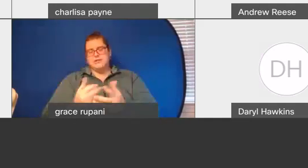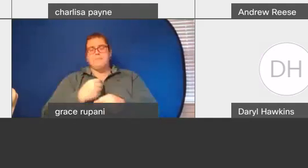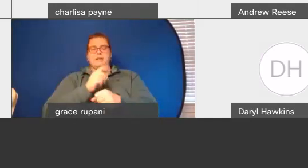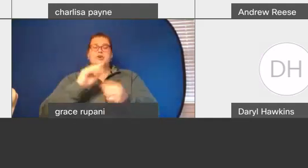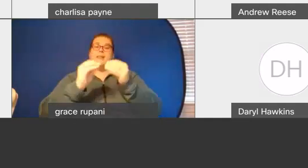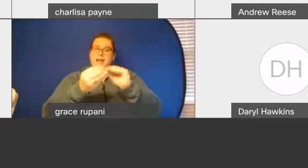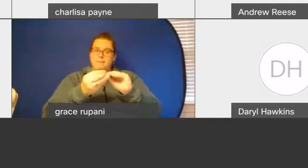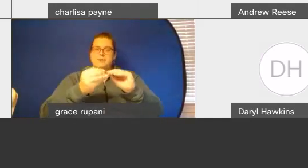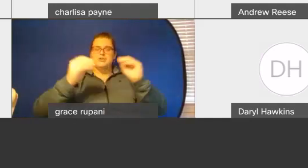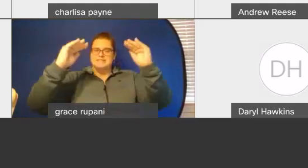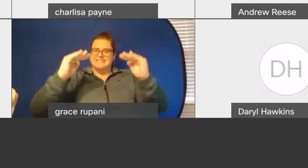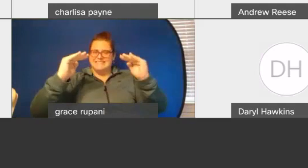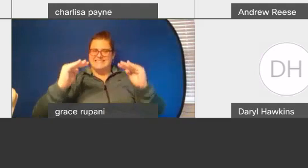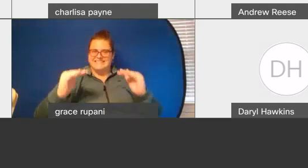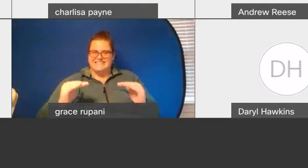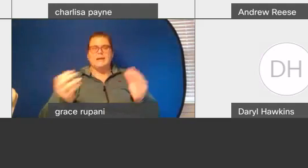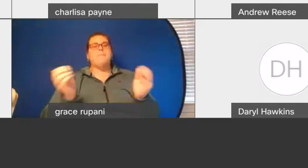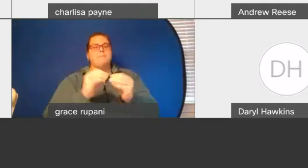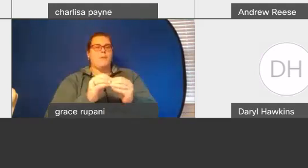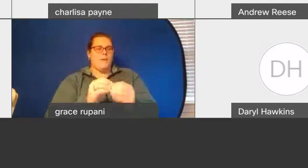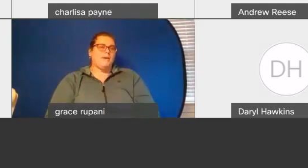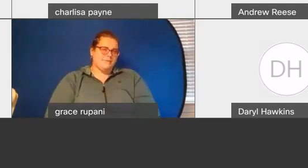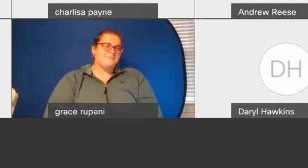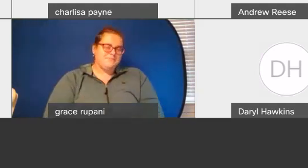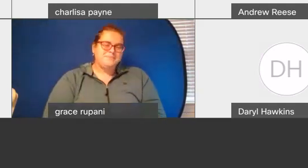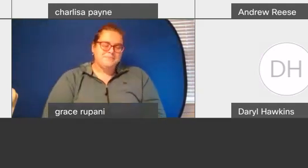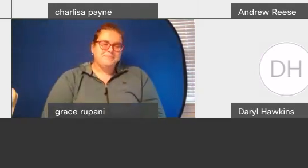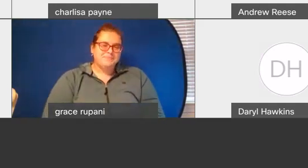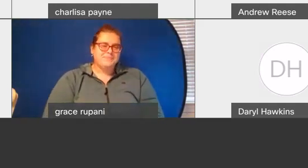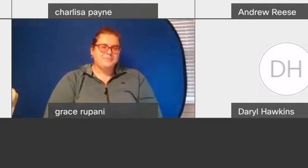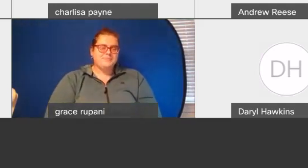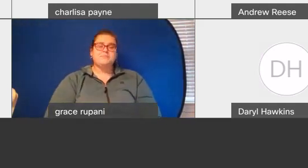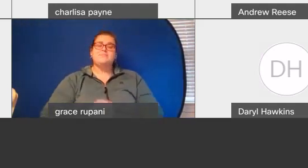I do think a teeny bit, we don't see very big numbers in natural